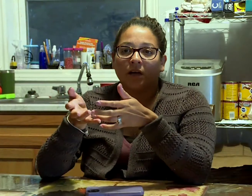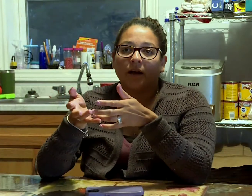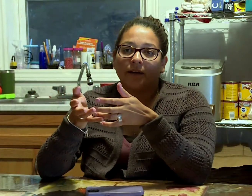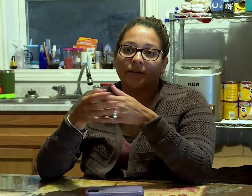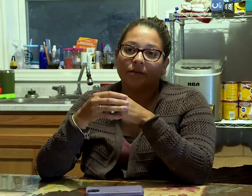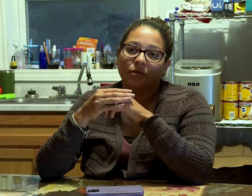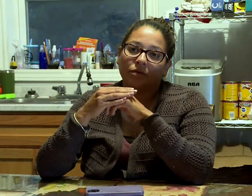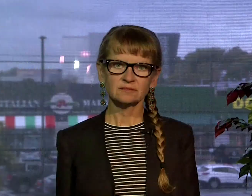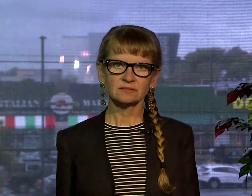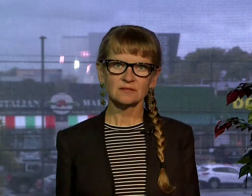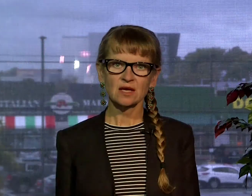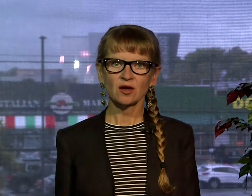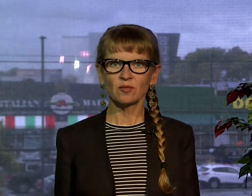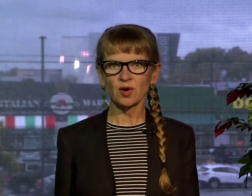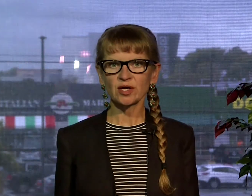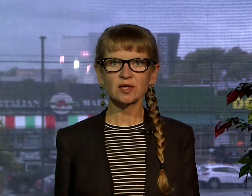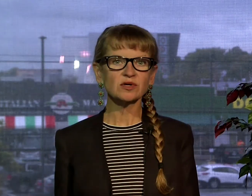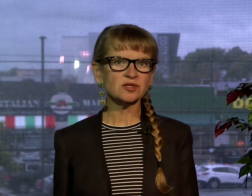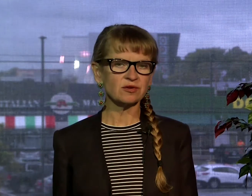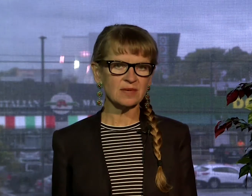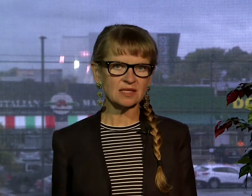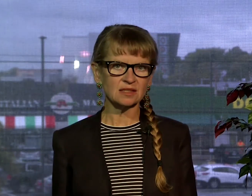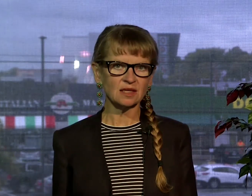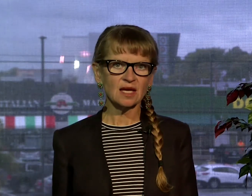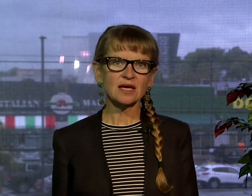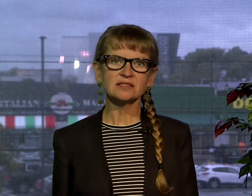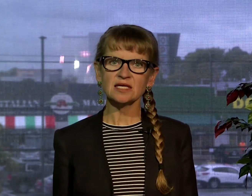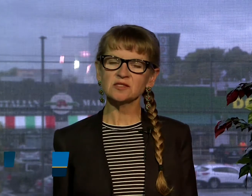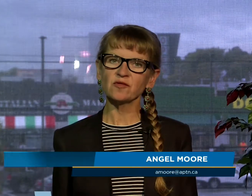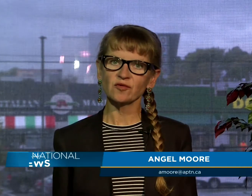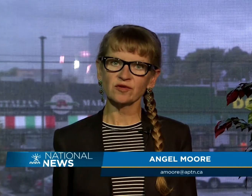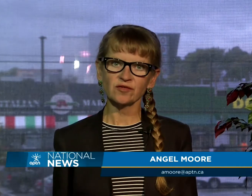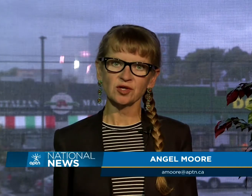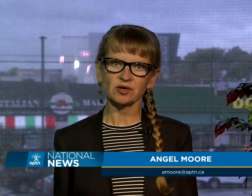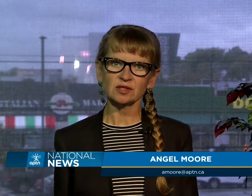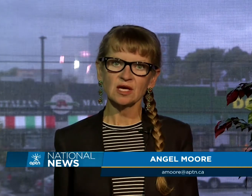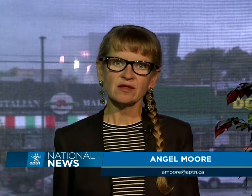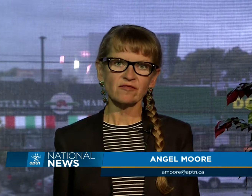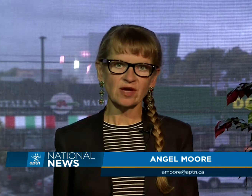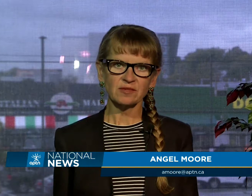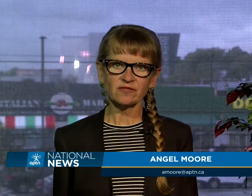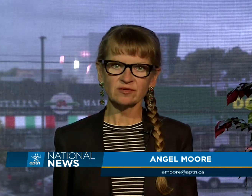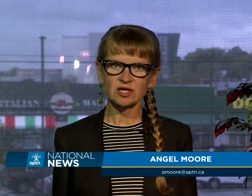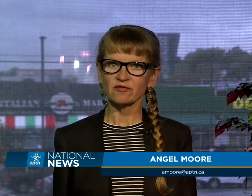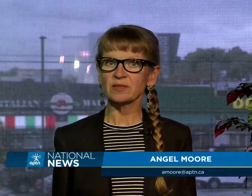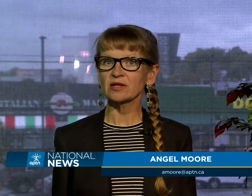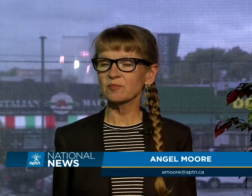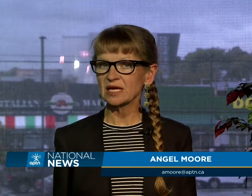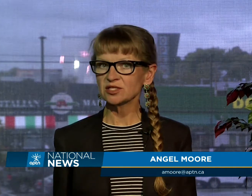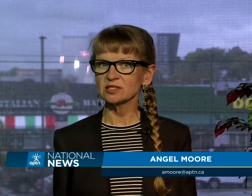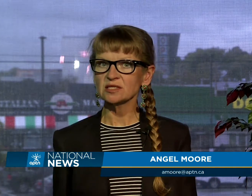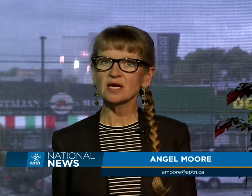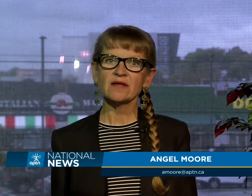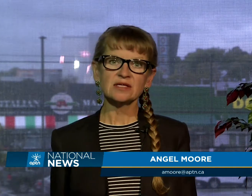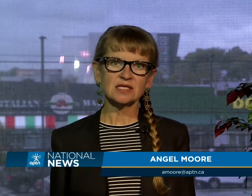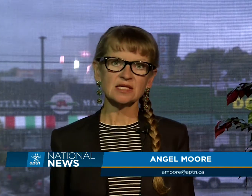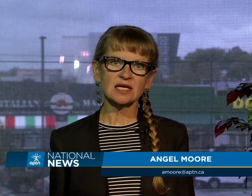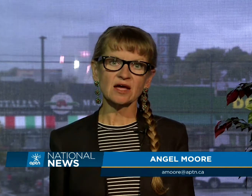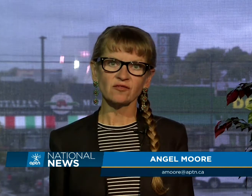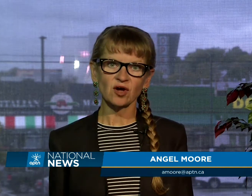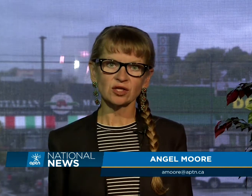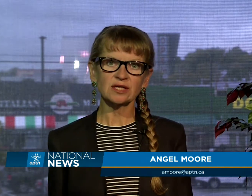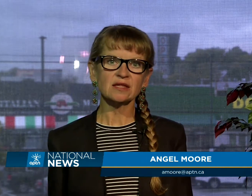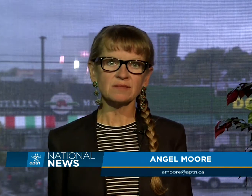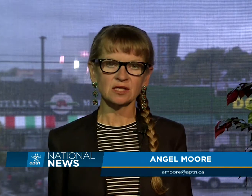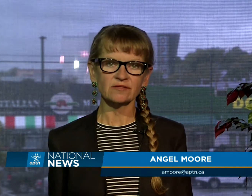she died. Her body was cremated, and days before the funeral, the family found out from another patient that Denny